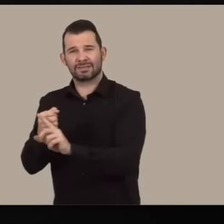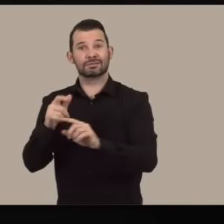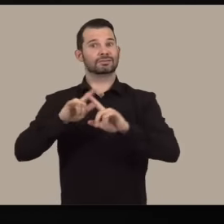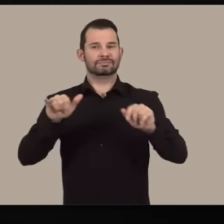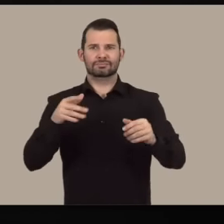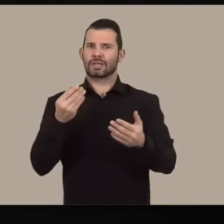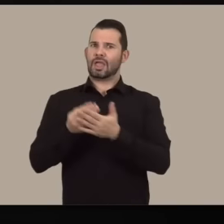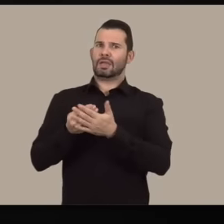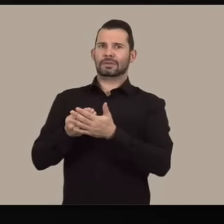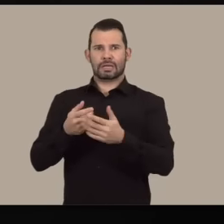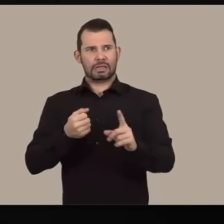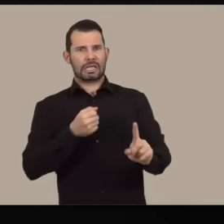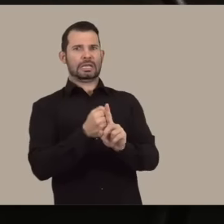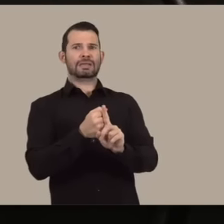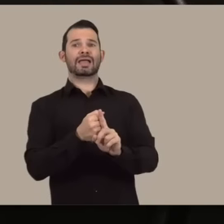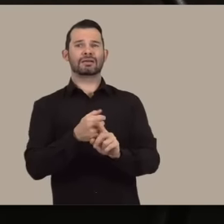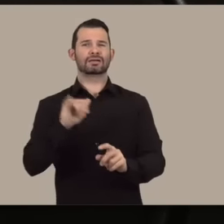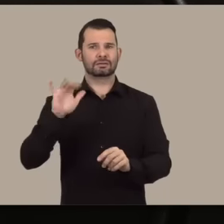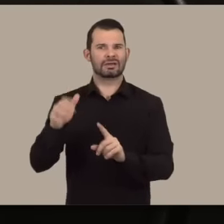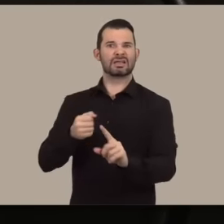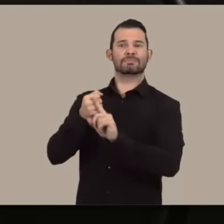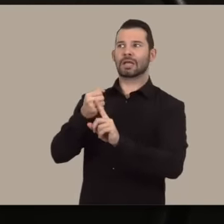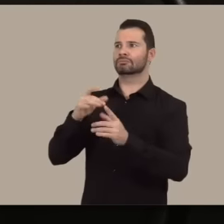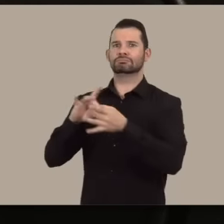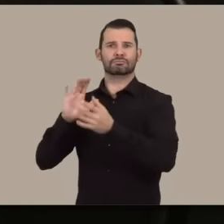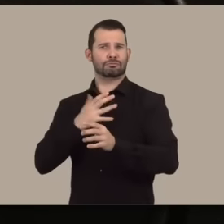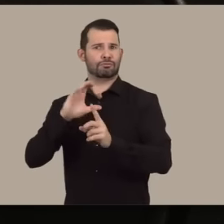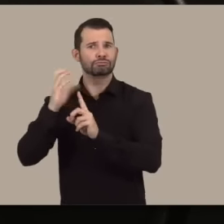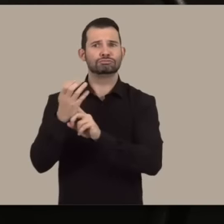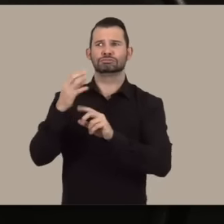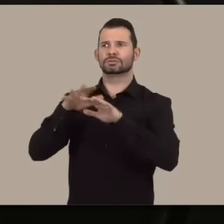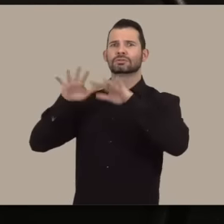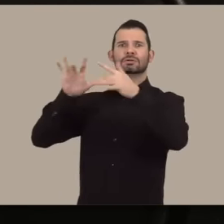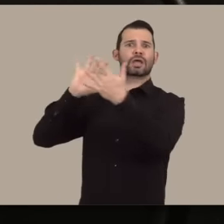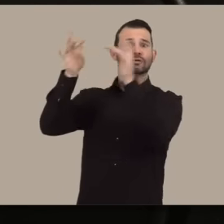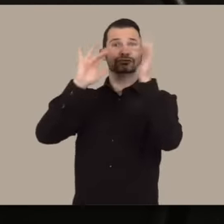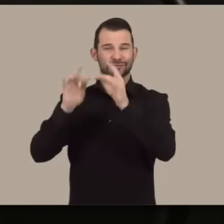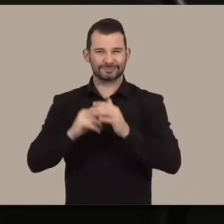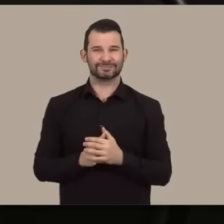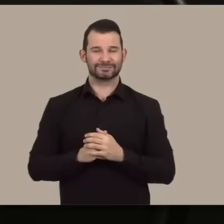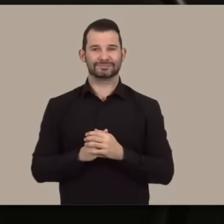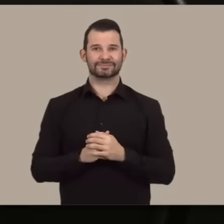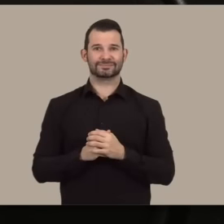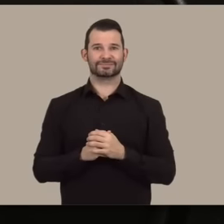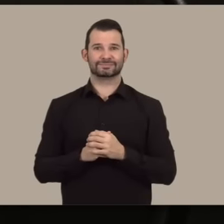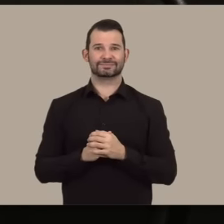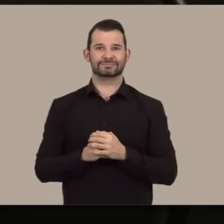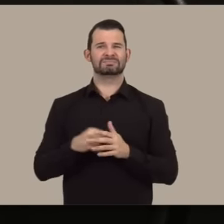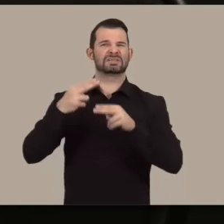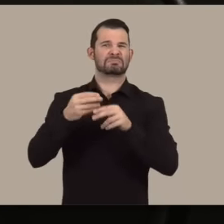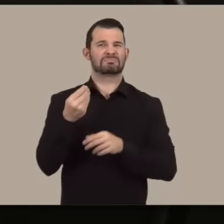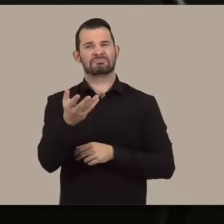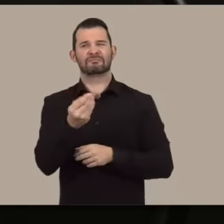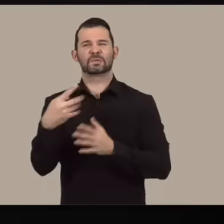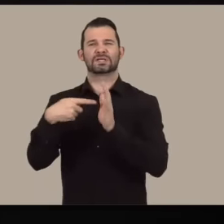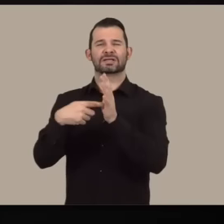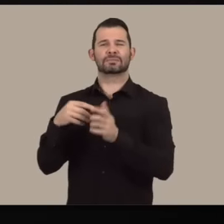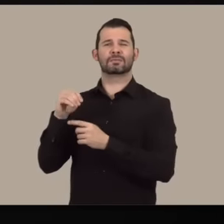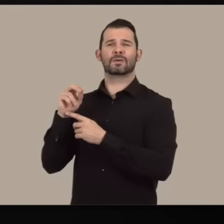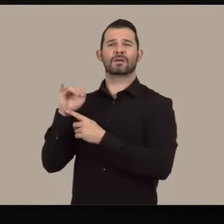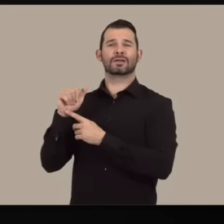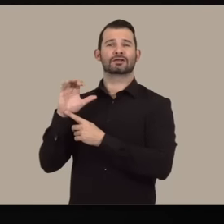journey has an impact, an economic impact, as well as an impact on our culture and outreach.